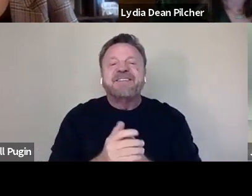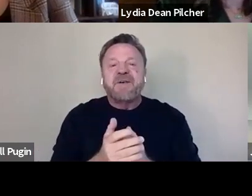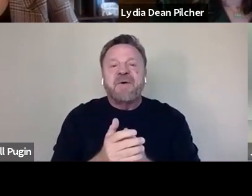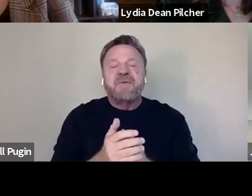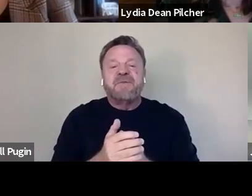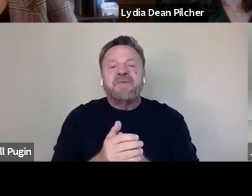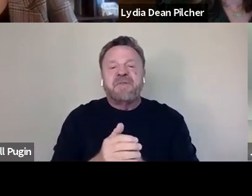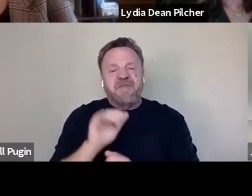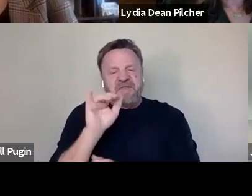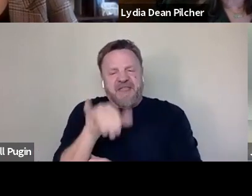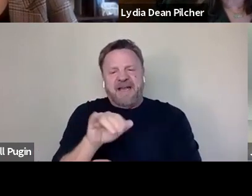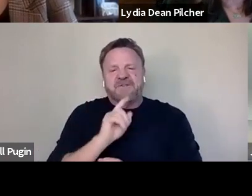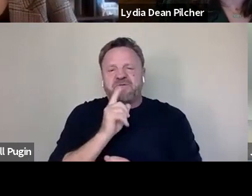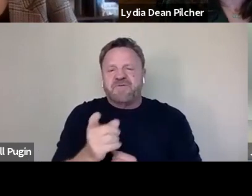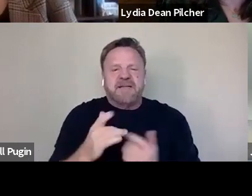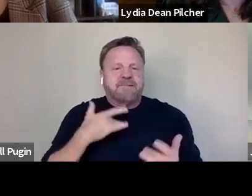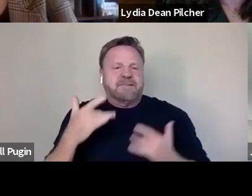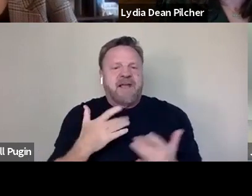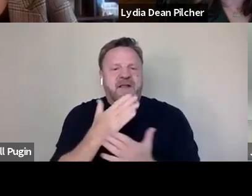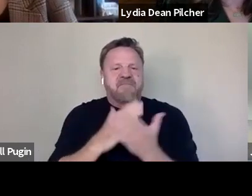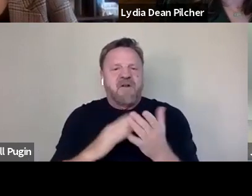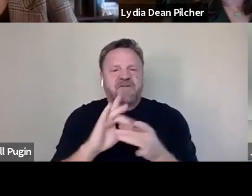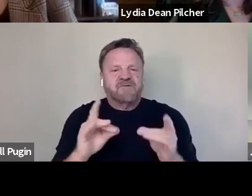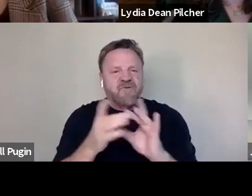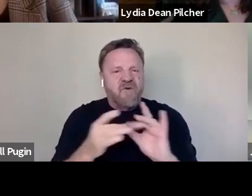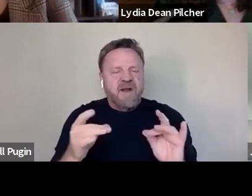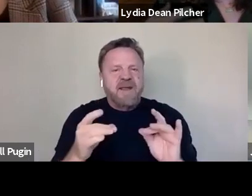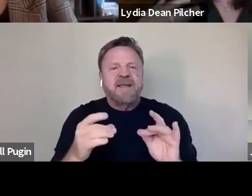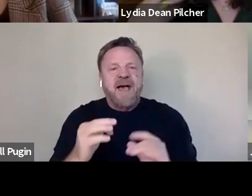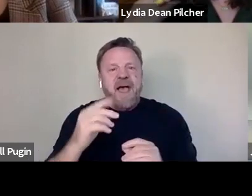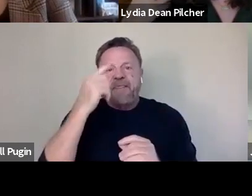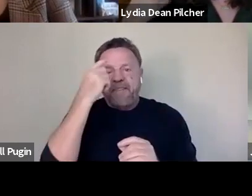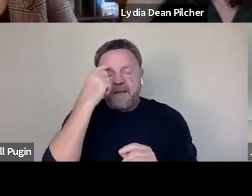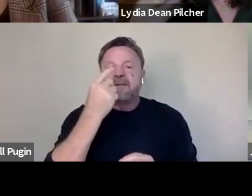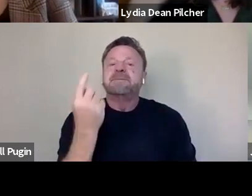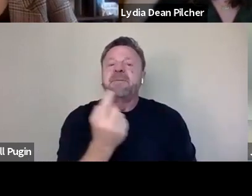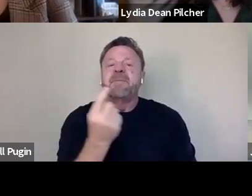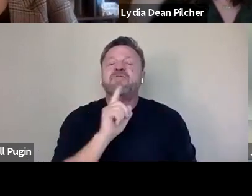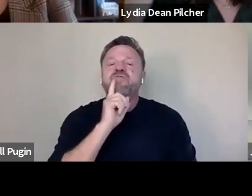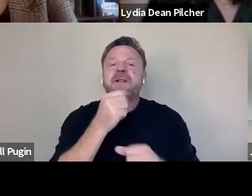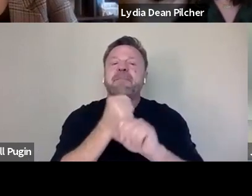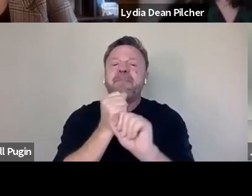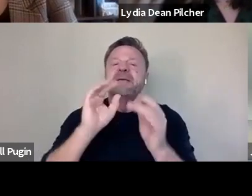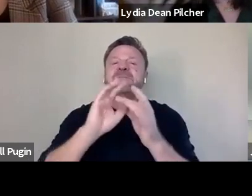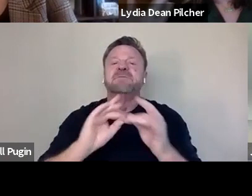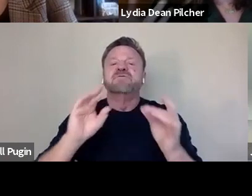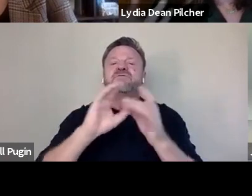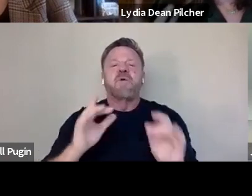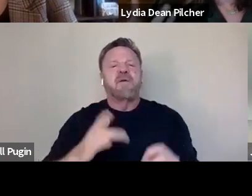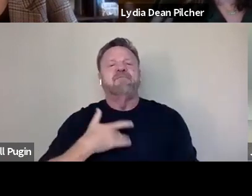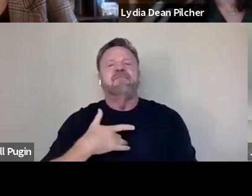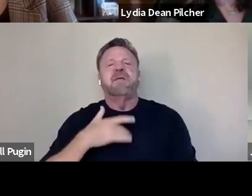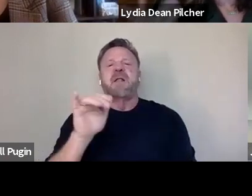been a really invigorating part of the story. I think it's one of the things that really makes the story feel like